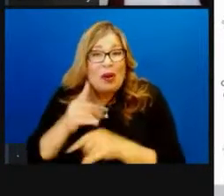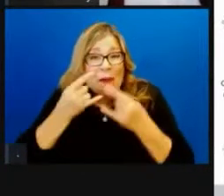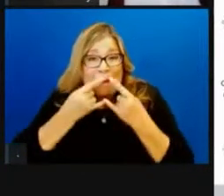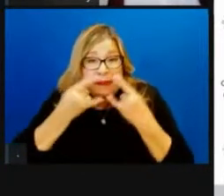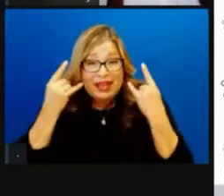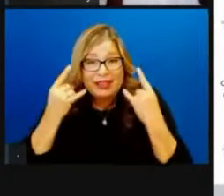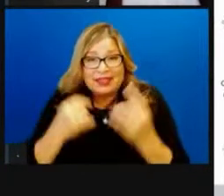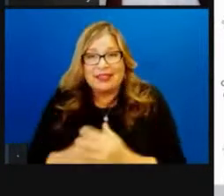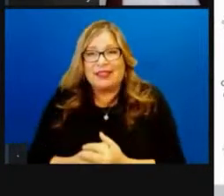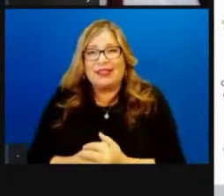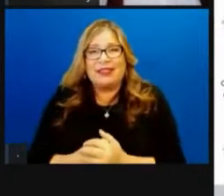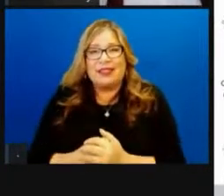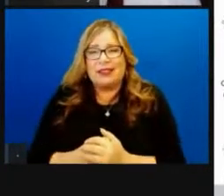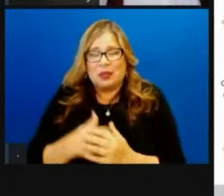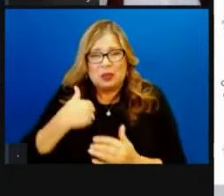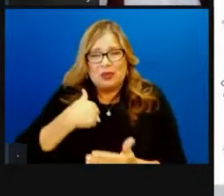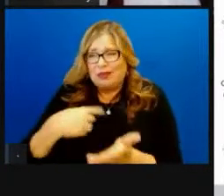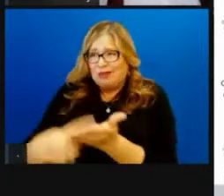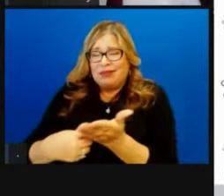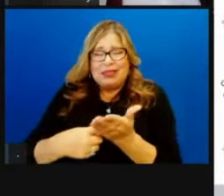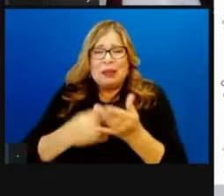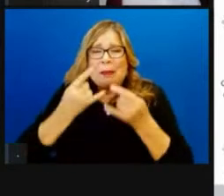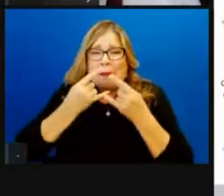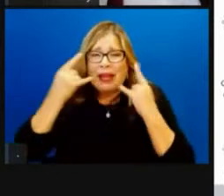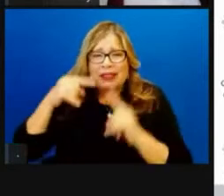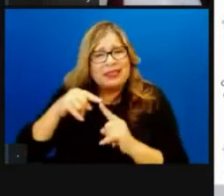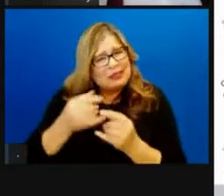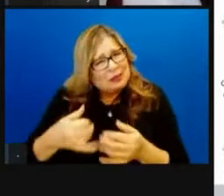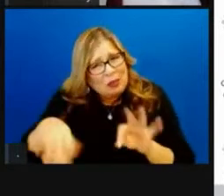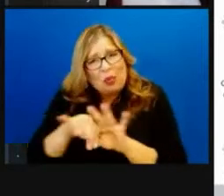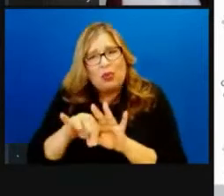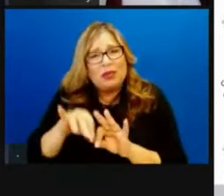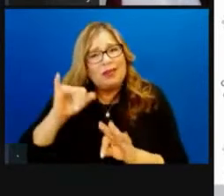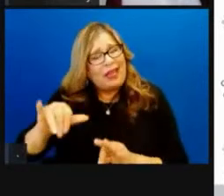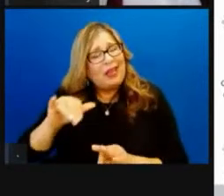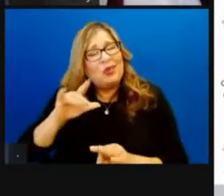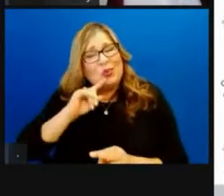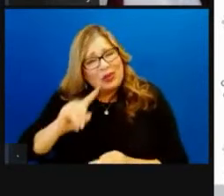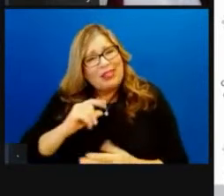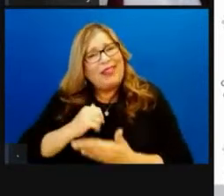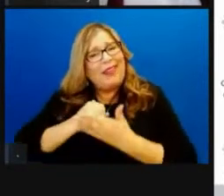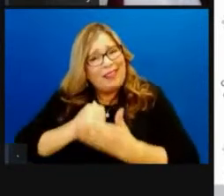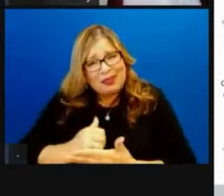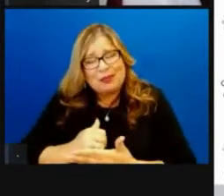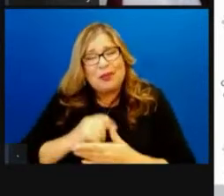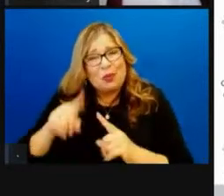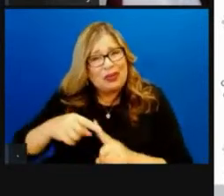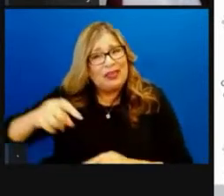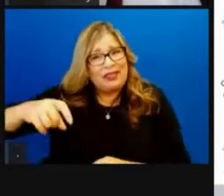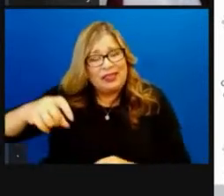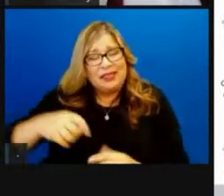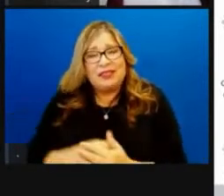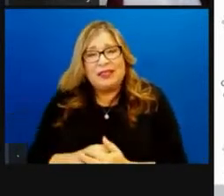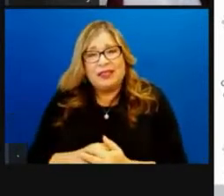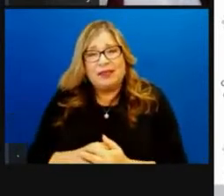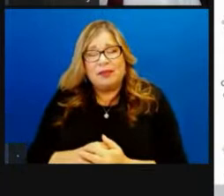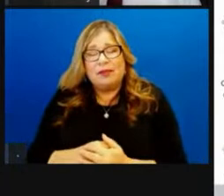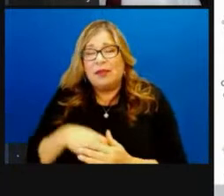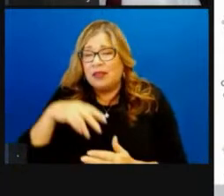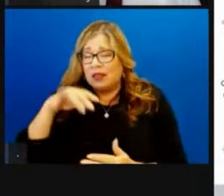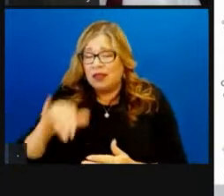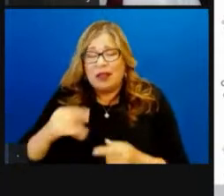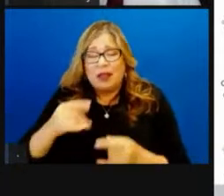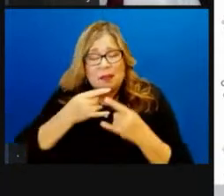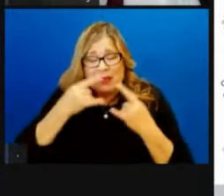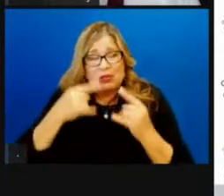is an important tool, and that it's a tool that works when we need it. And it's really helped, and I'll